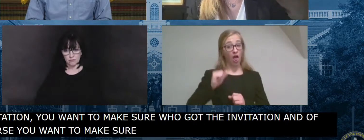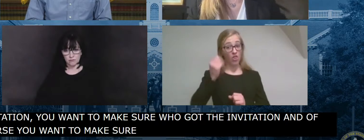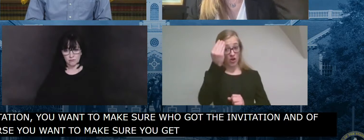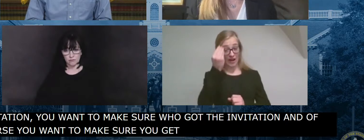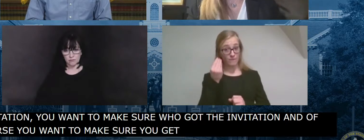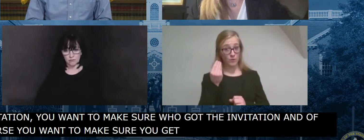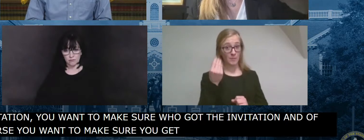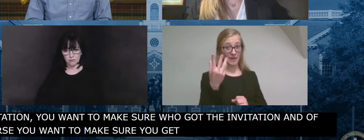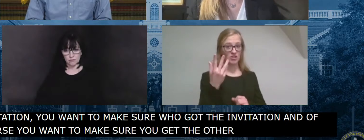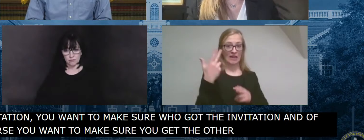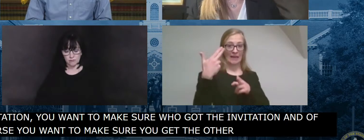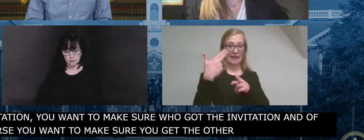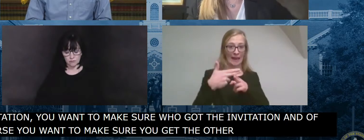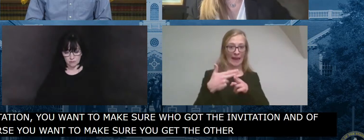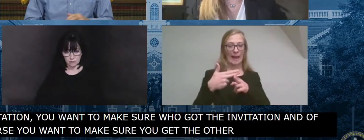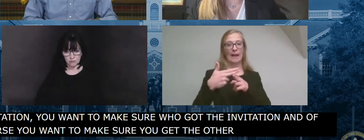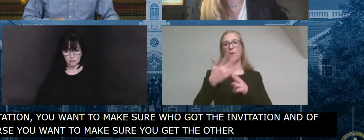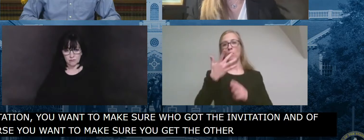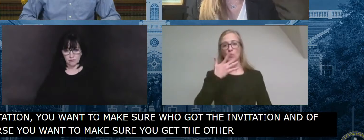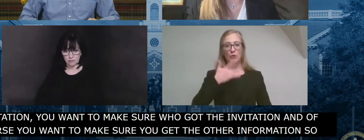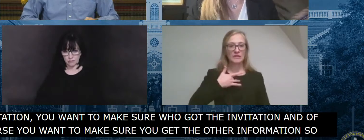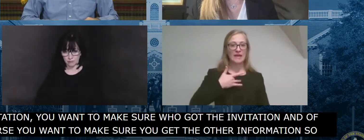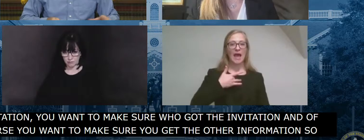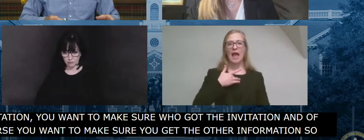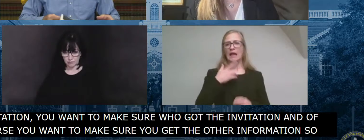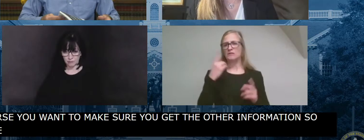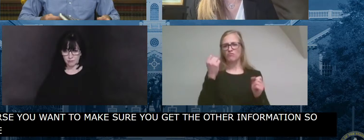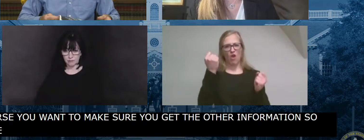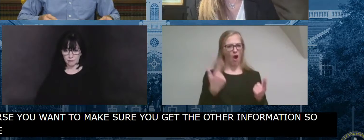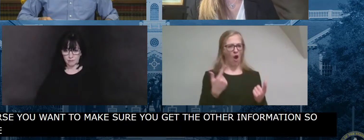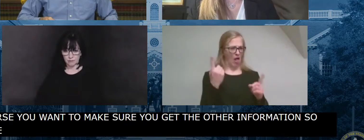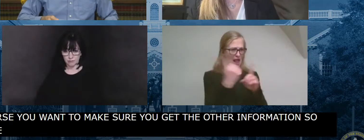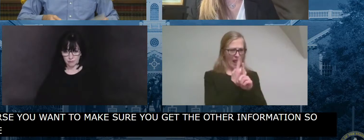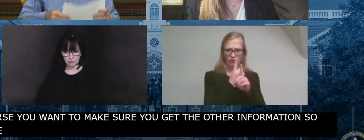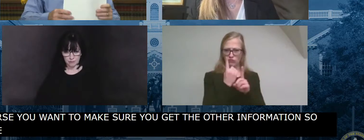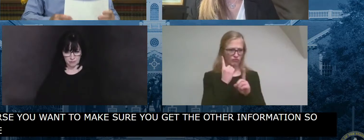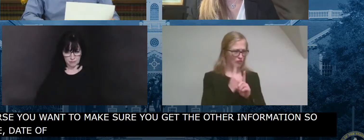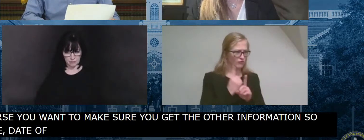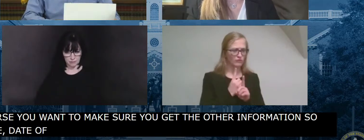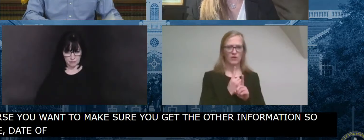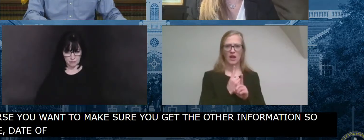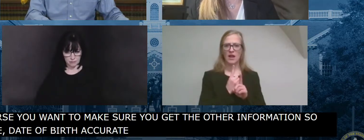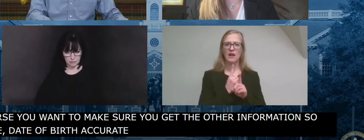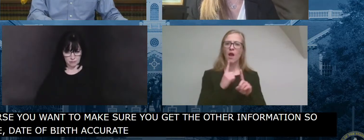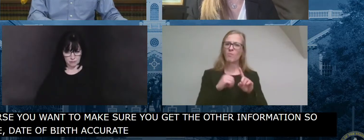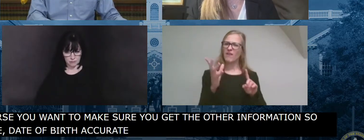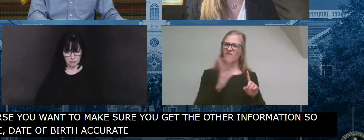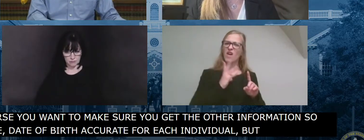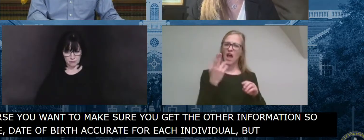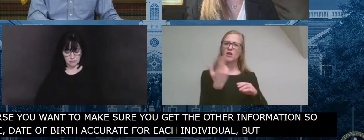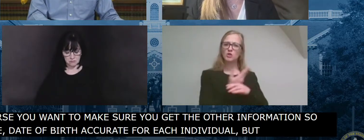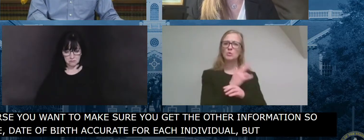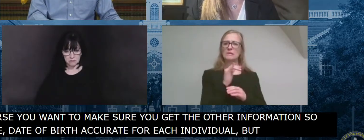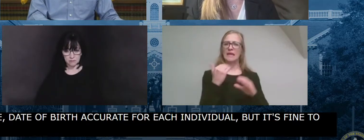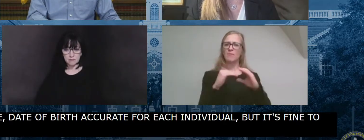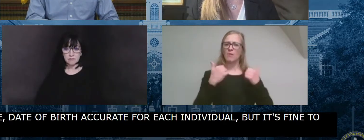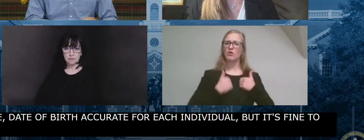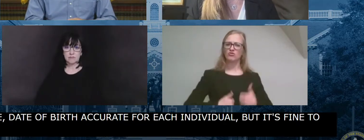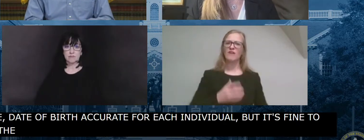information. So name, date of birth, accurate for each individual, but it's fine to use the same email